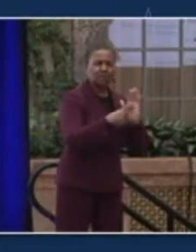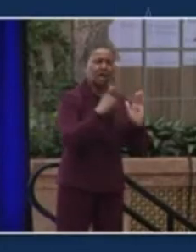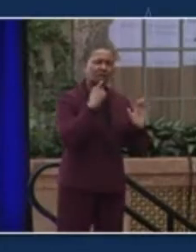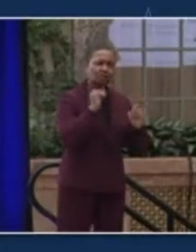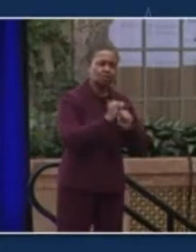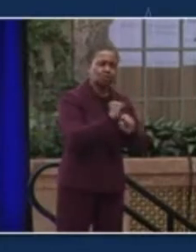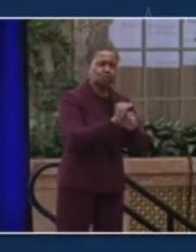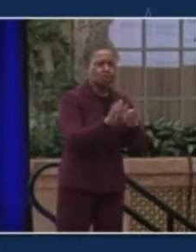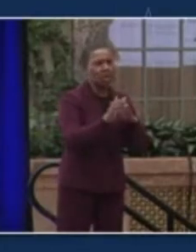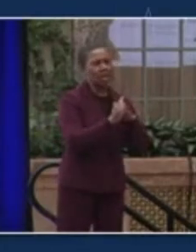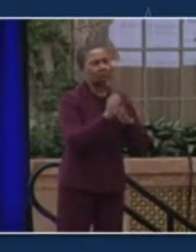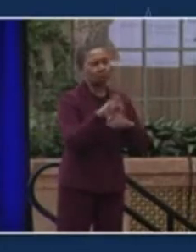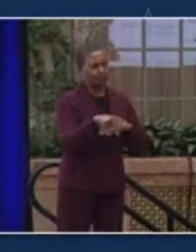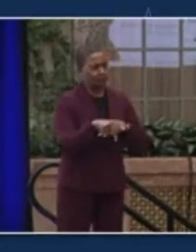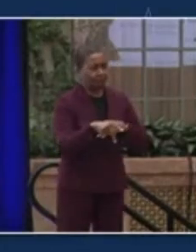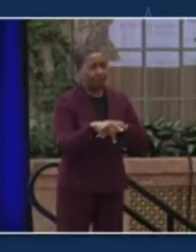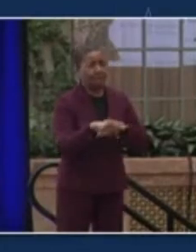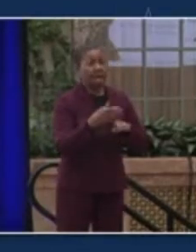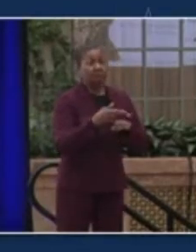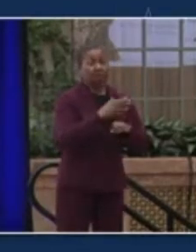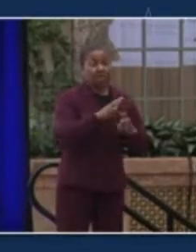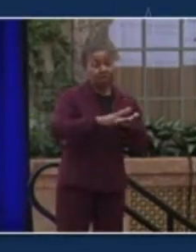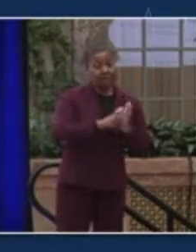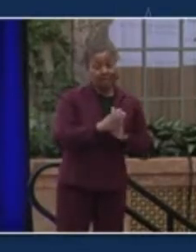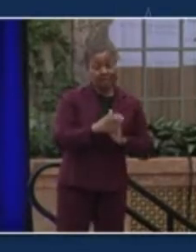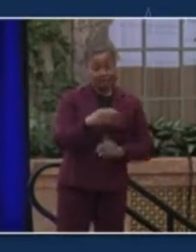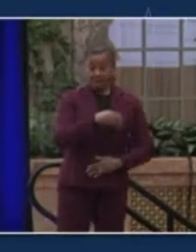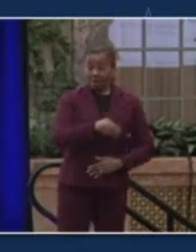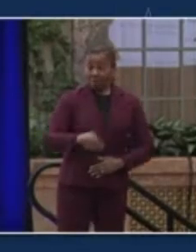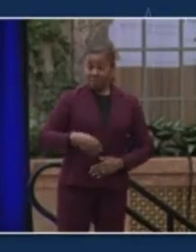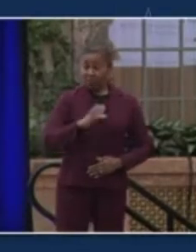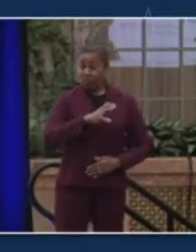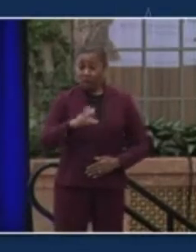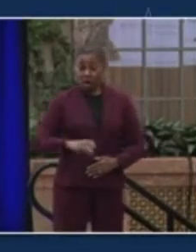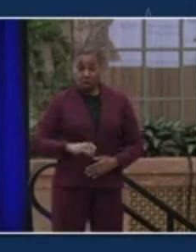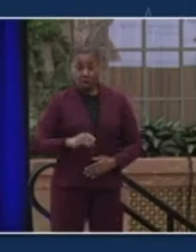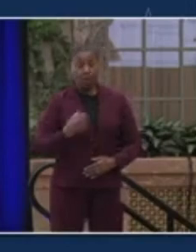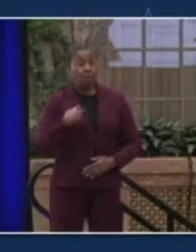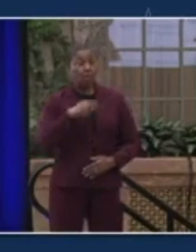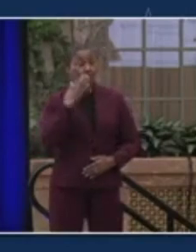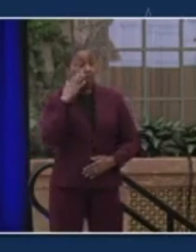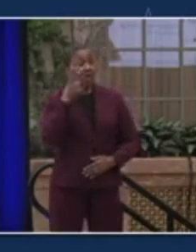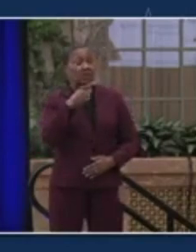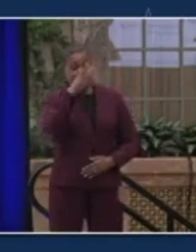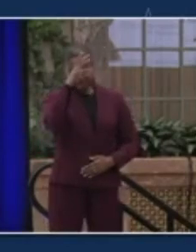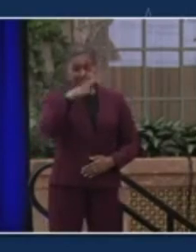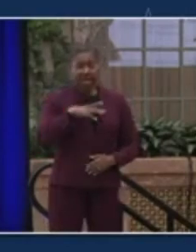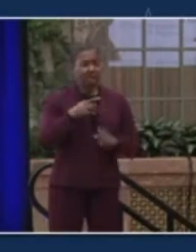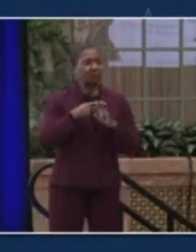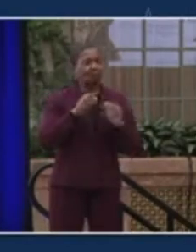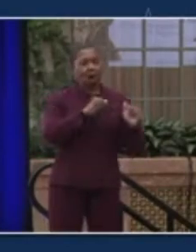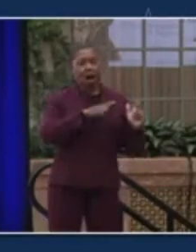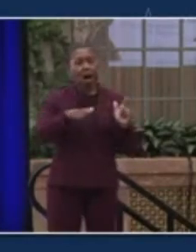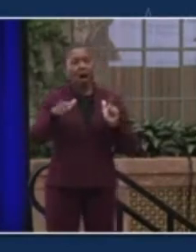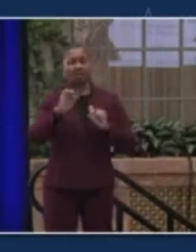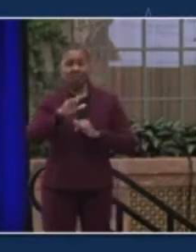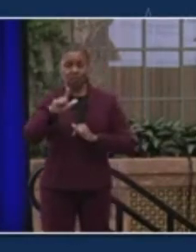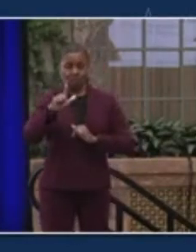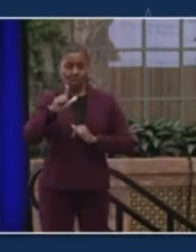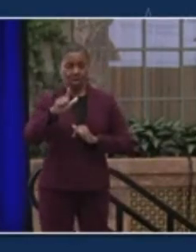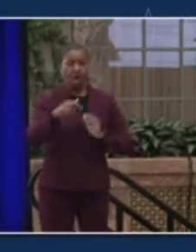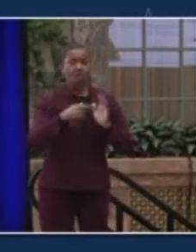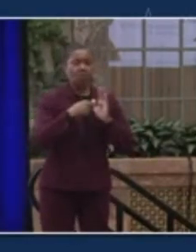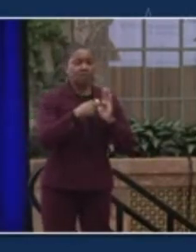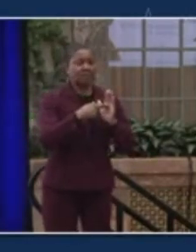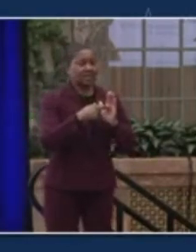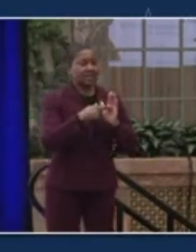true leadership. And even before he became mayor of Chicago, as we all know, he was a man for all of Illinois,